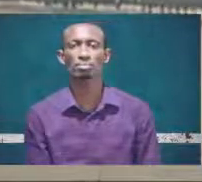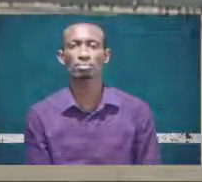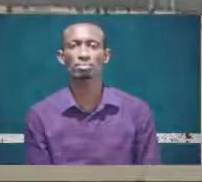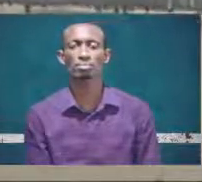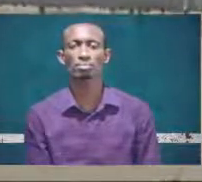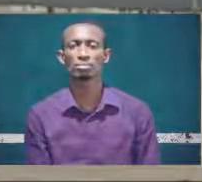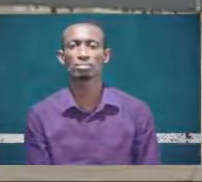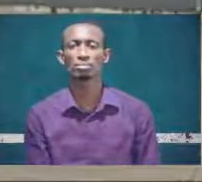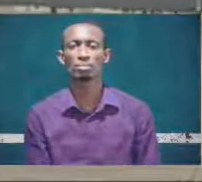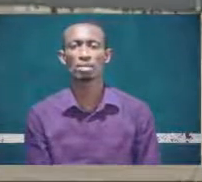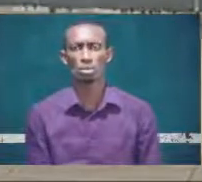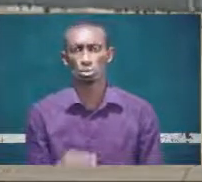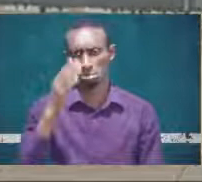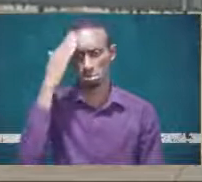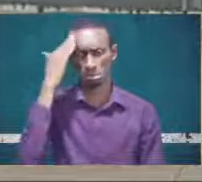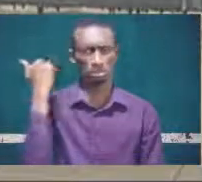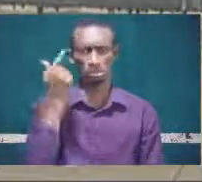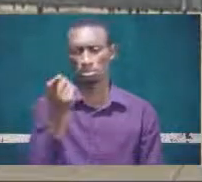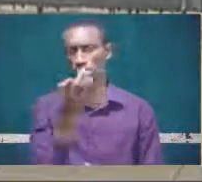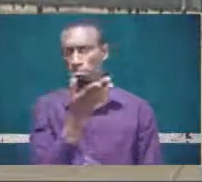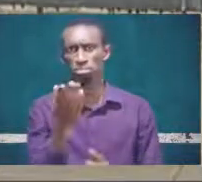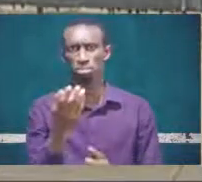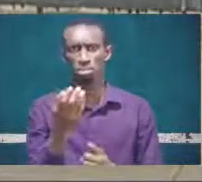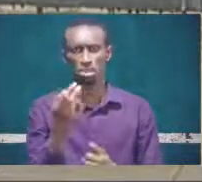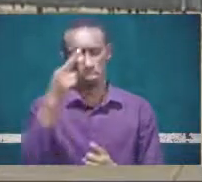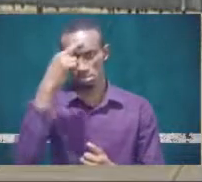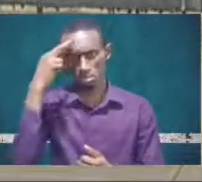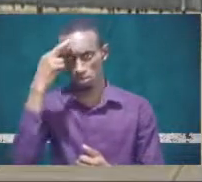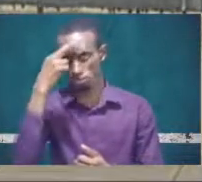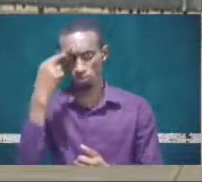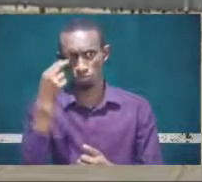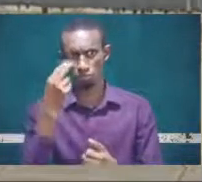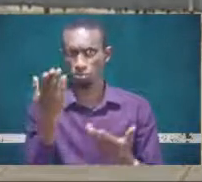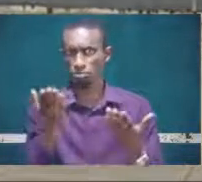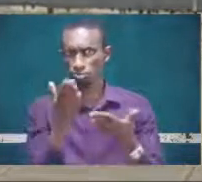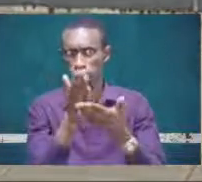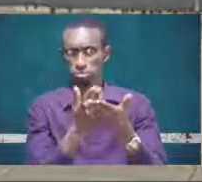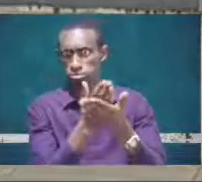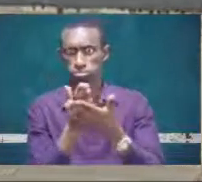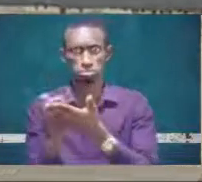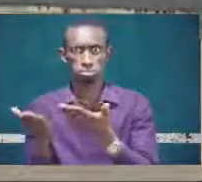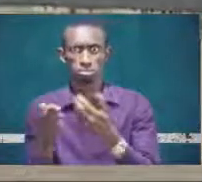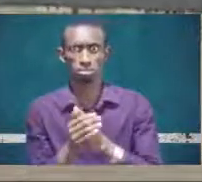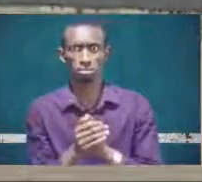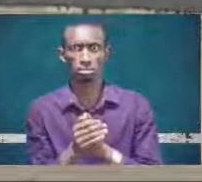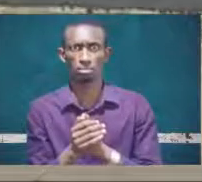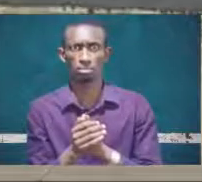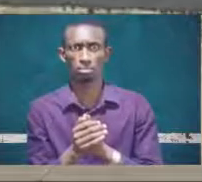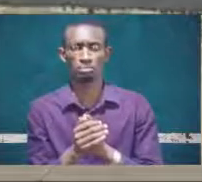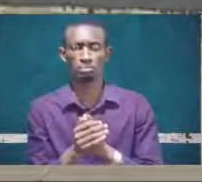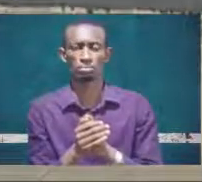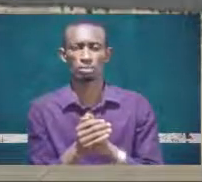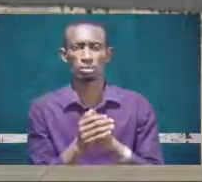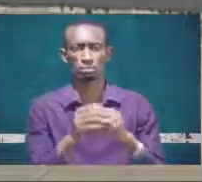have known. You have known reasons as to why some demand